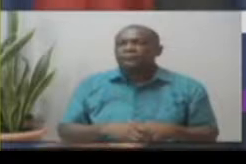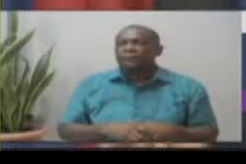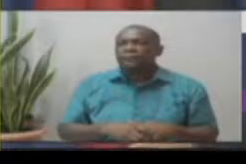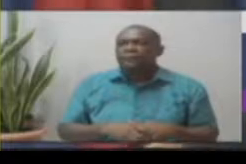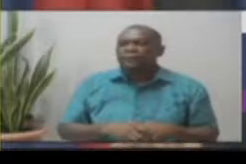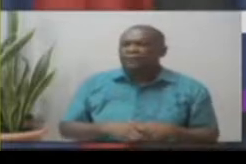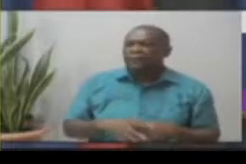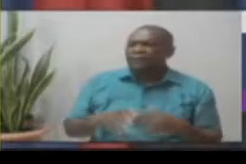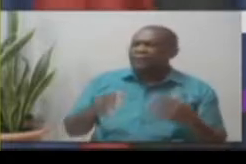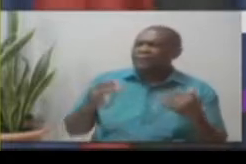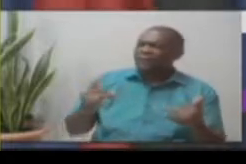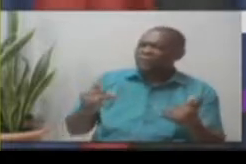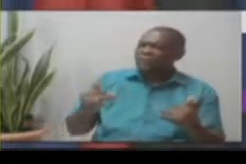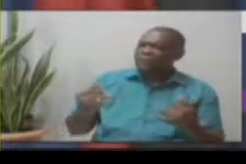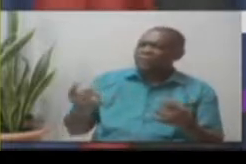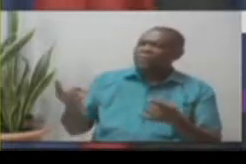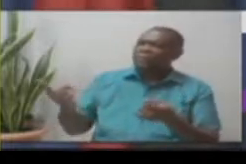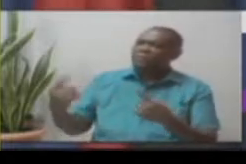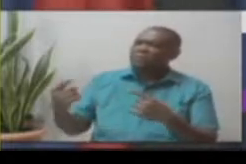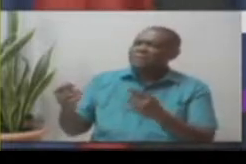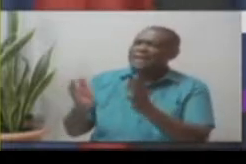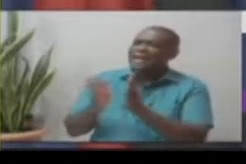give the police a ride in.